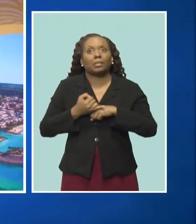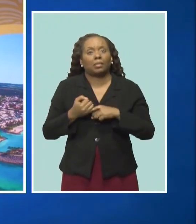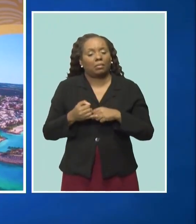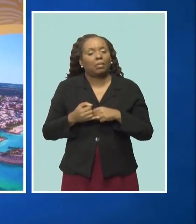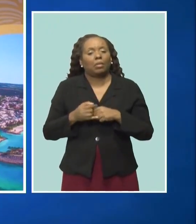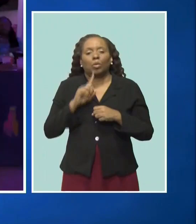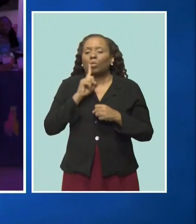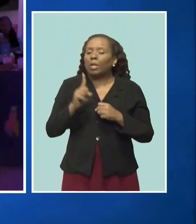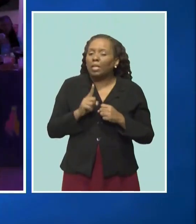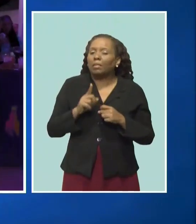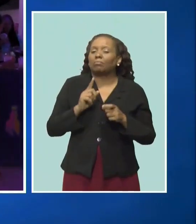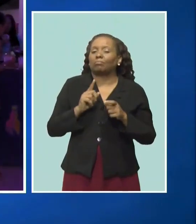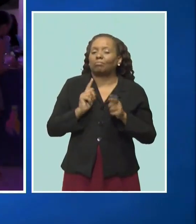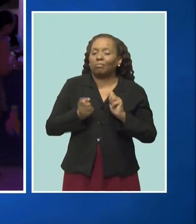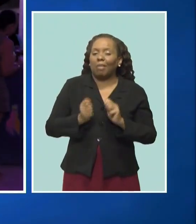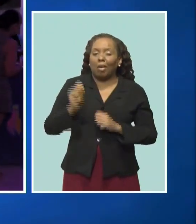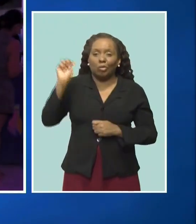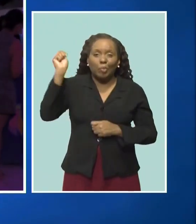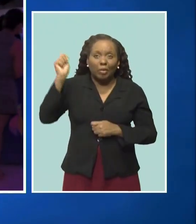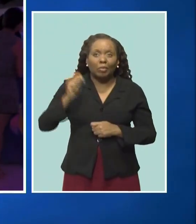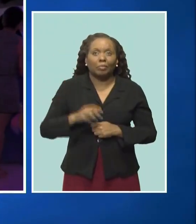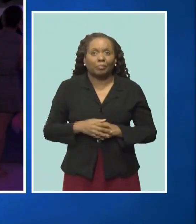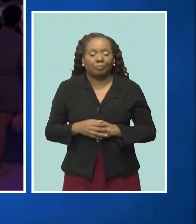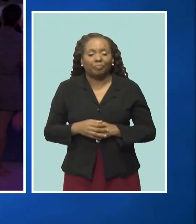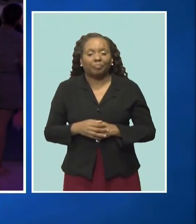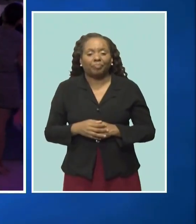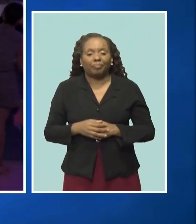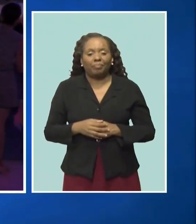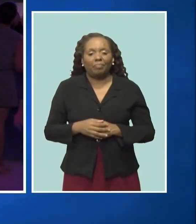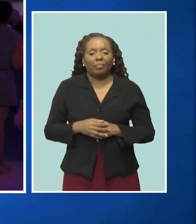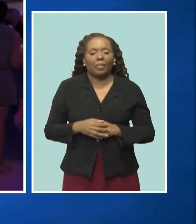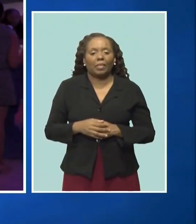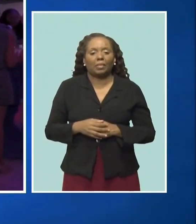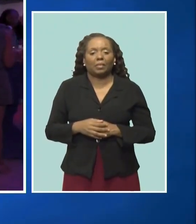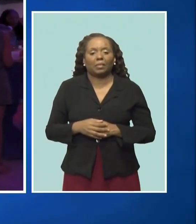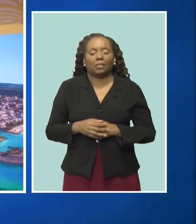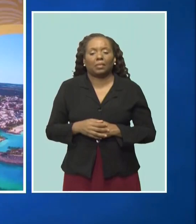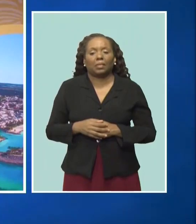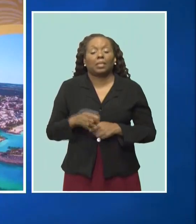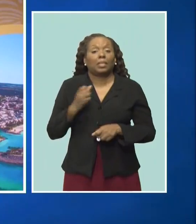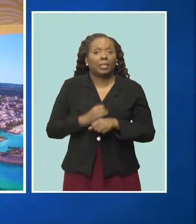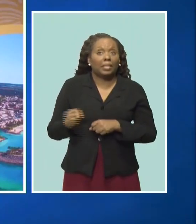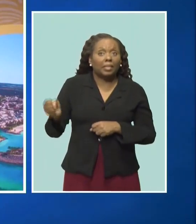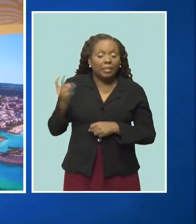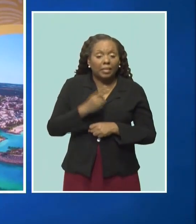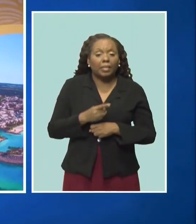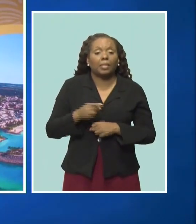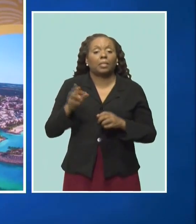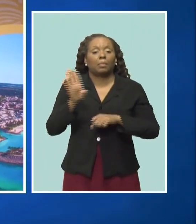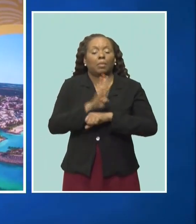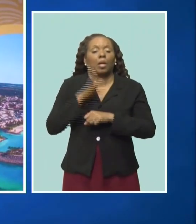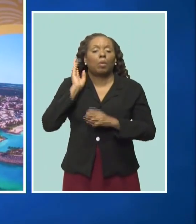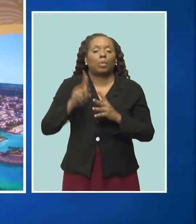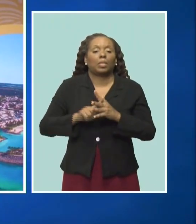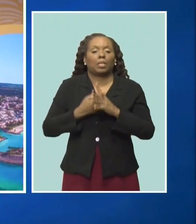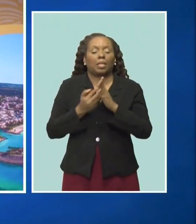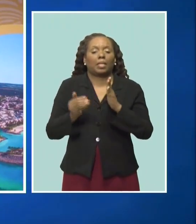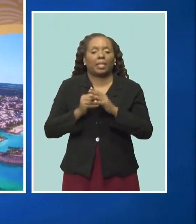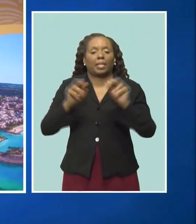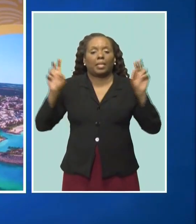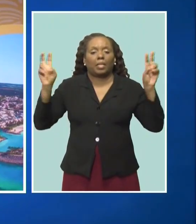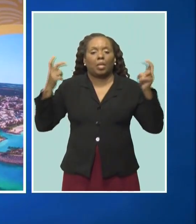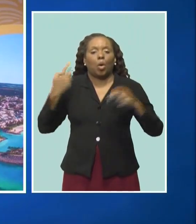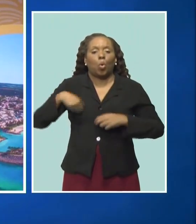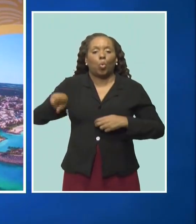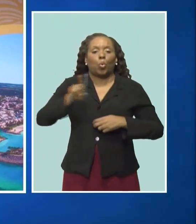and Tobago. And with the We Gathering initiative set to relaunch next January, Ms. Franklin says Barbados will be extending